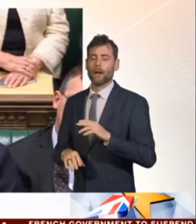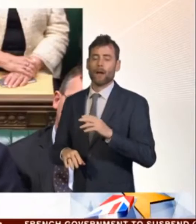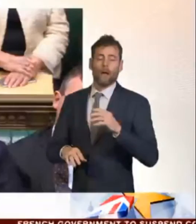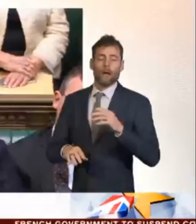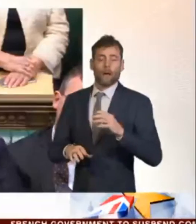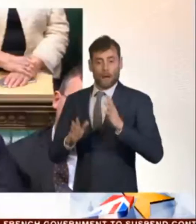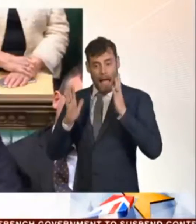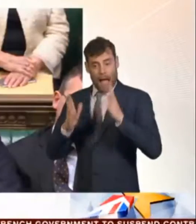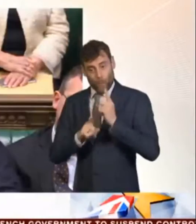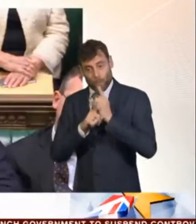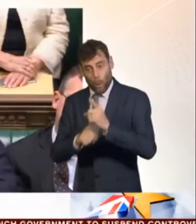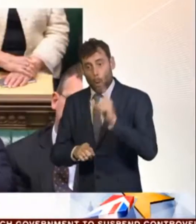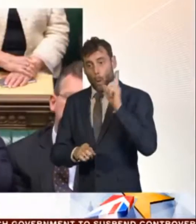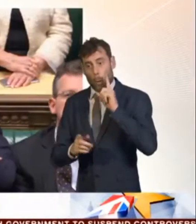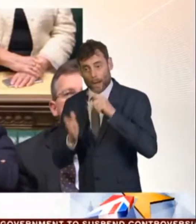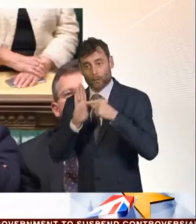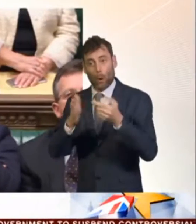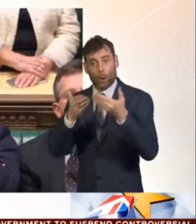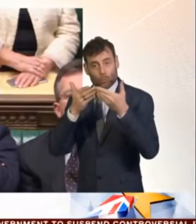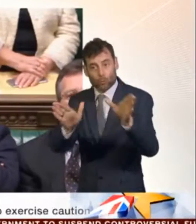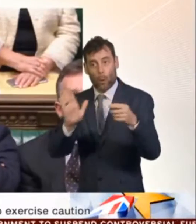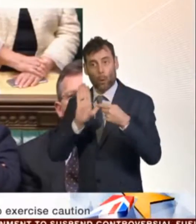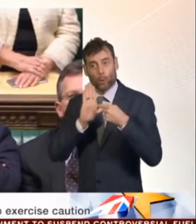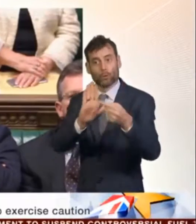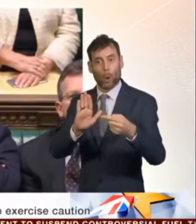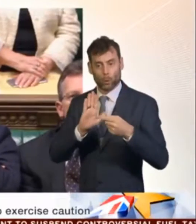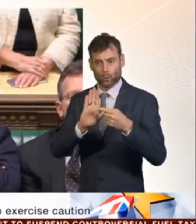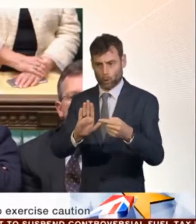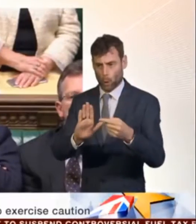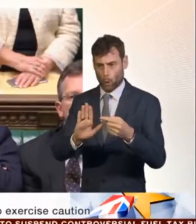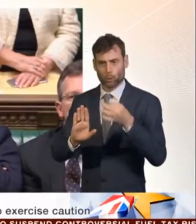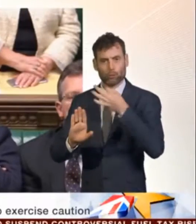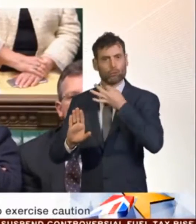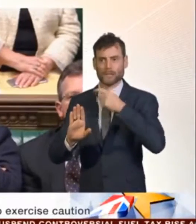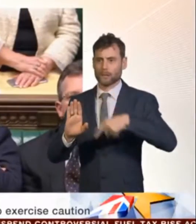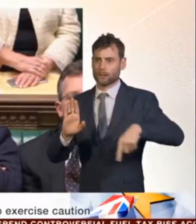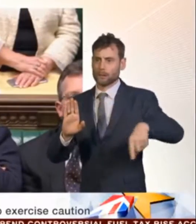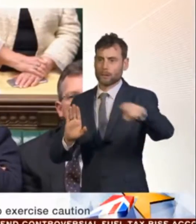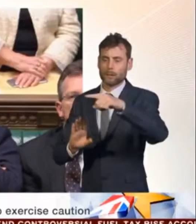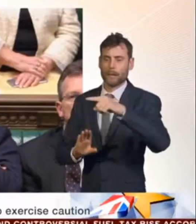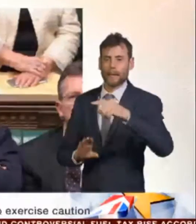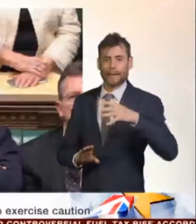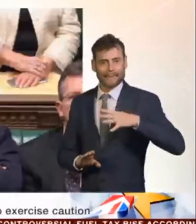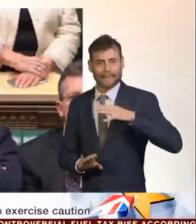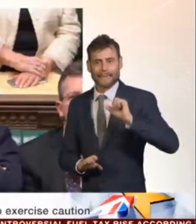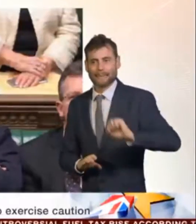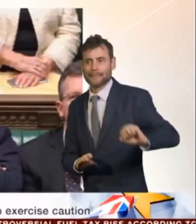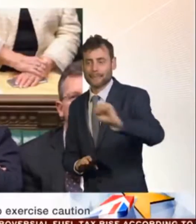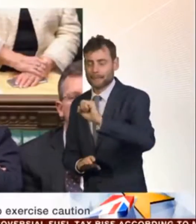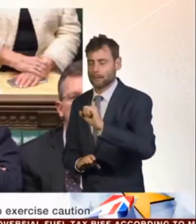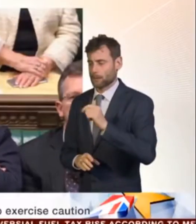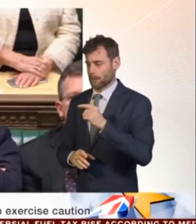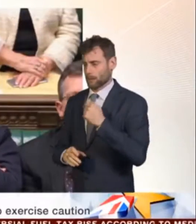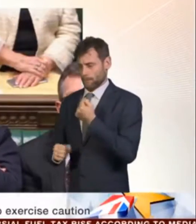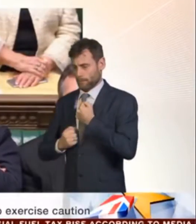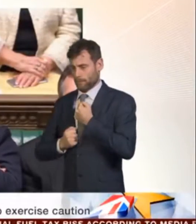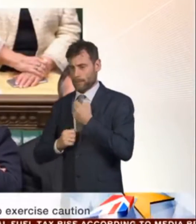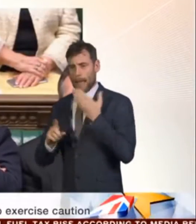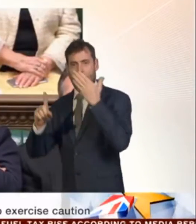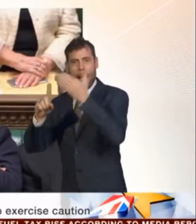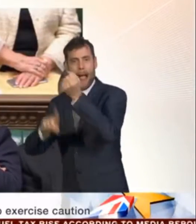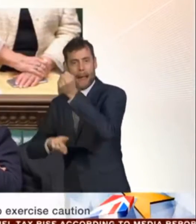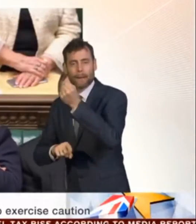hand and safeguarding public interest on the other are very obvious. The House could request, by way of a